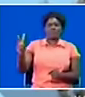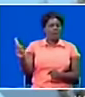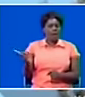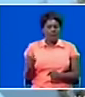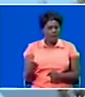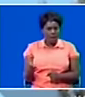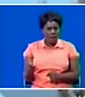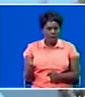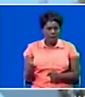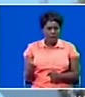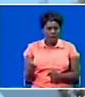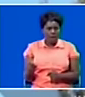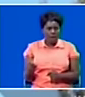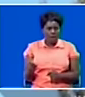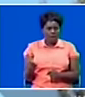at the moment I will be my role out.